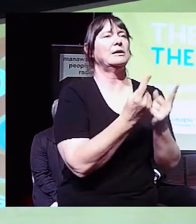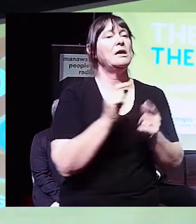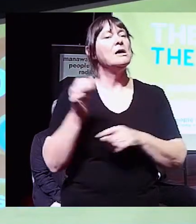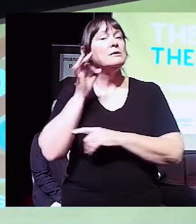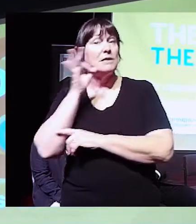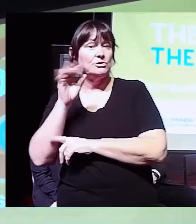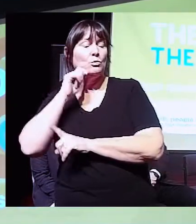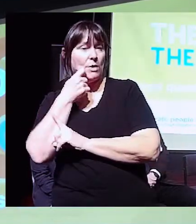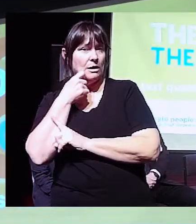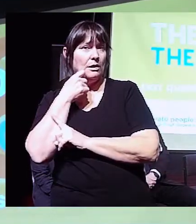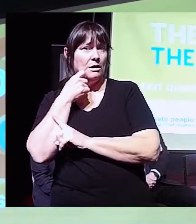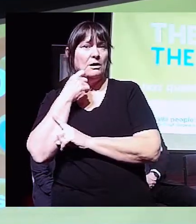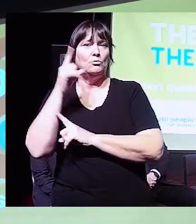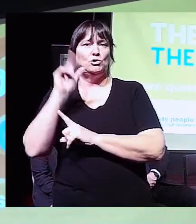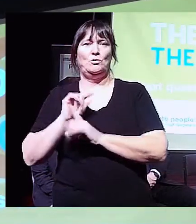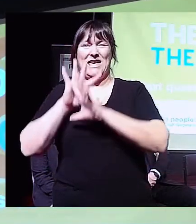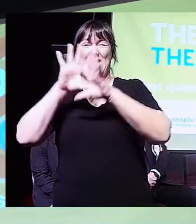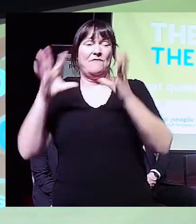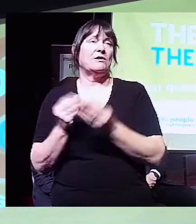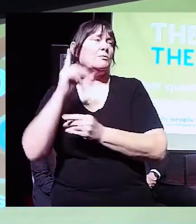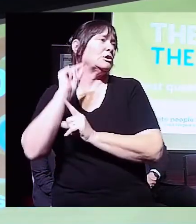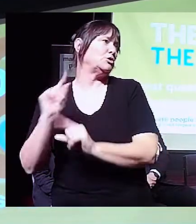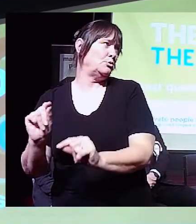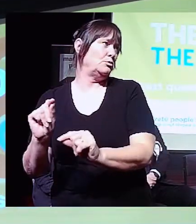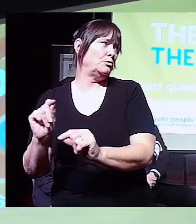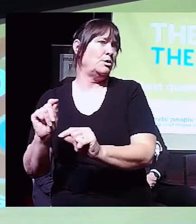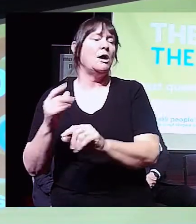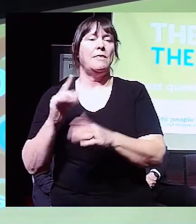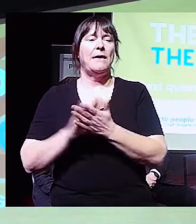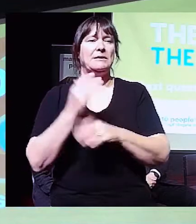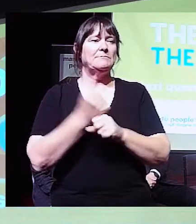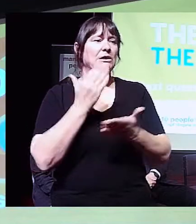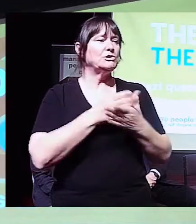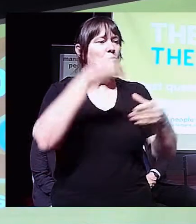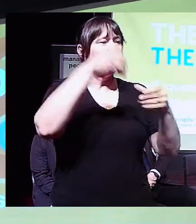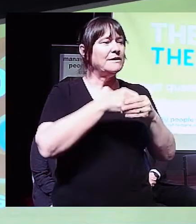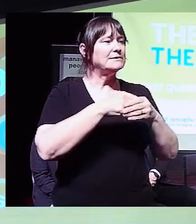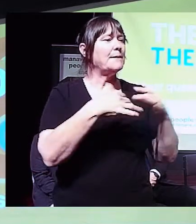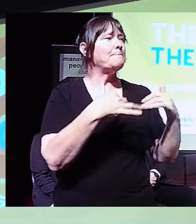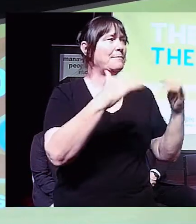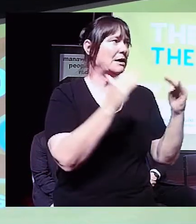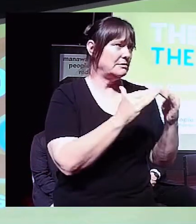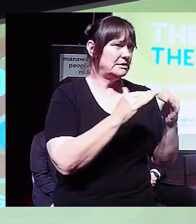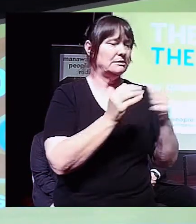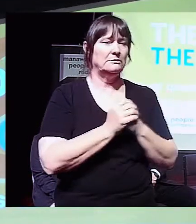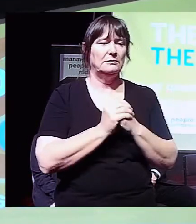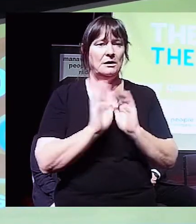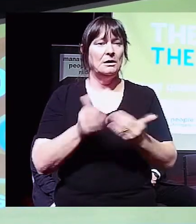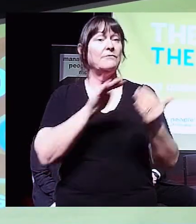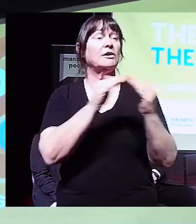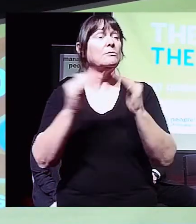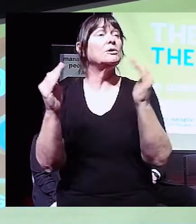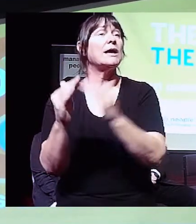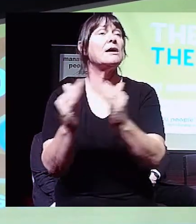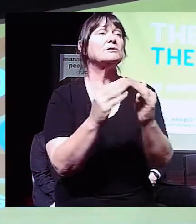in Palmerston North is pull every lever we have available to us. So that's making sure we invest in public housing. That is giving our community housing providers